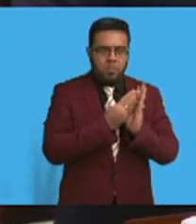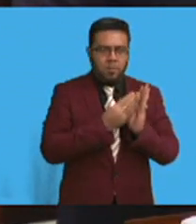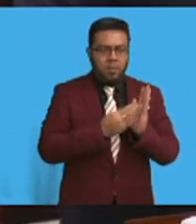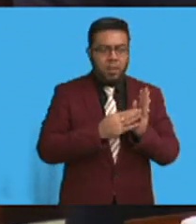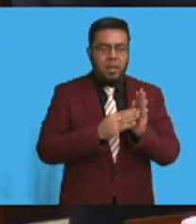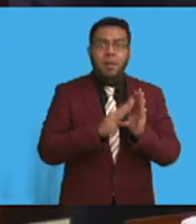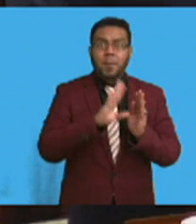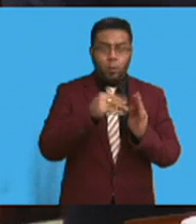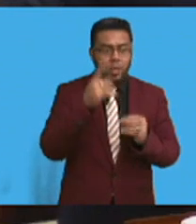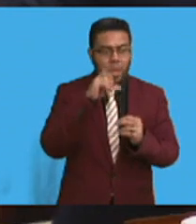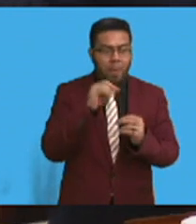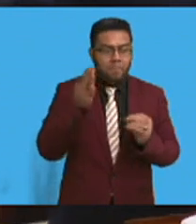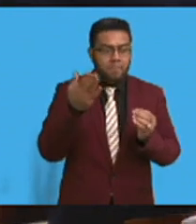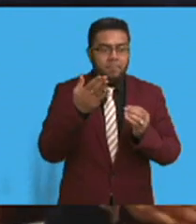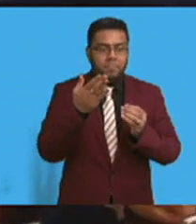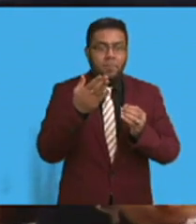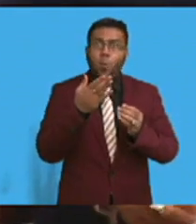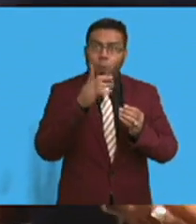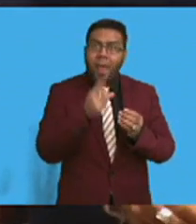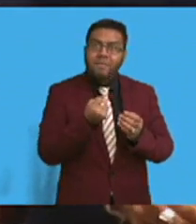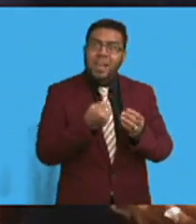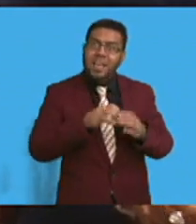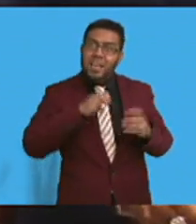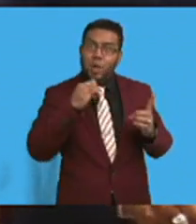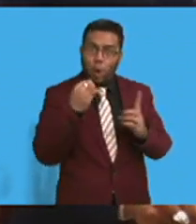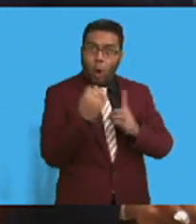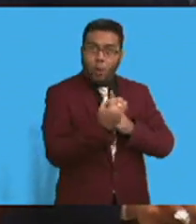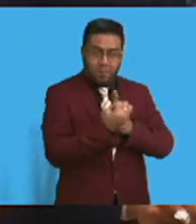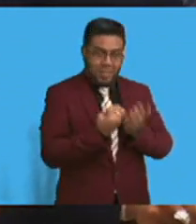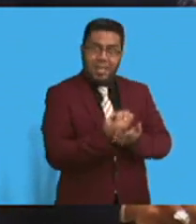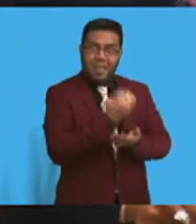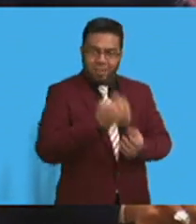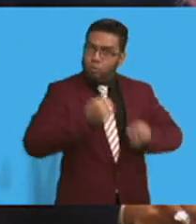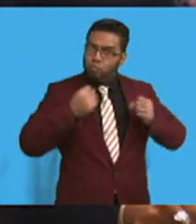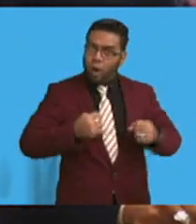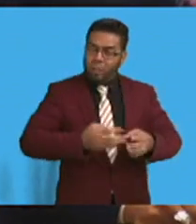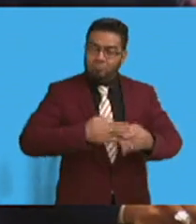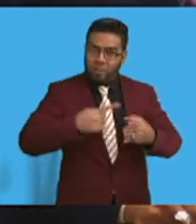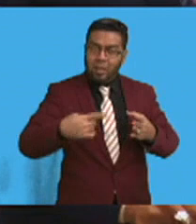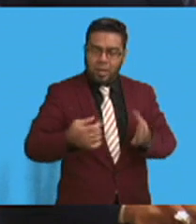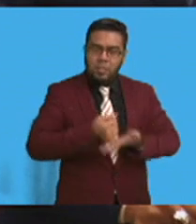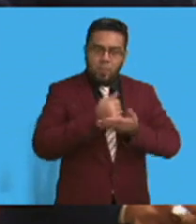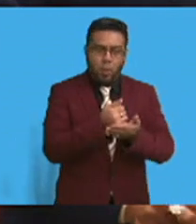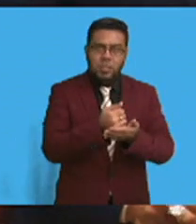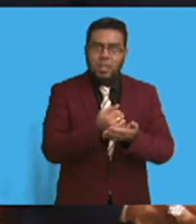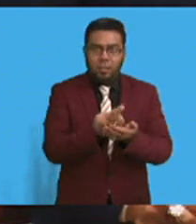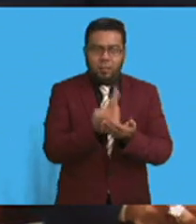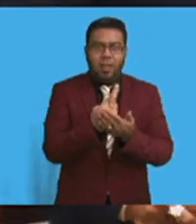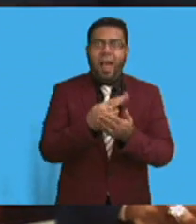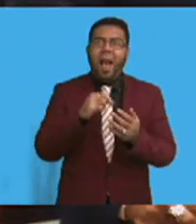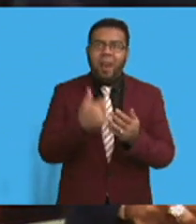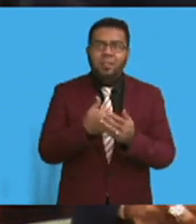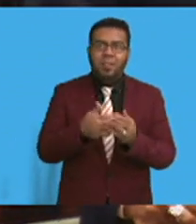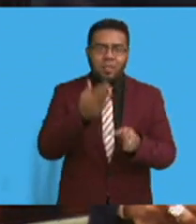year, but we are blessed, Madam Speaker, that we have an economy that has been strong enough to support affected Fijians in the aftermath of these storms,